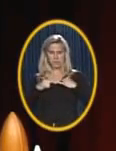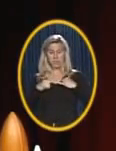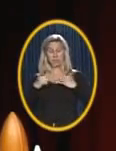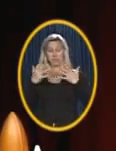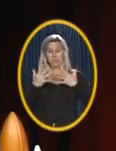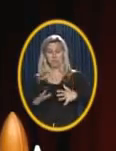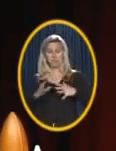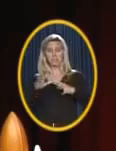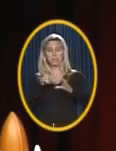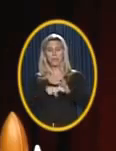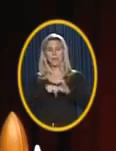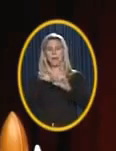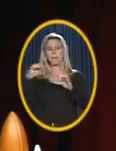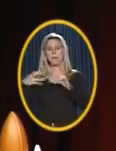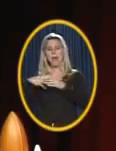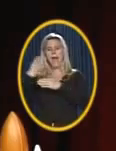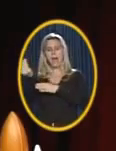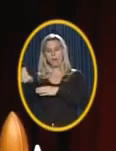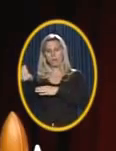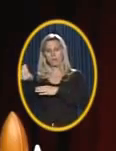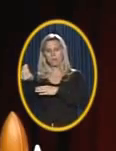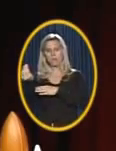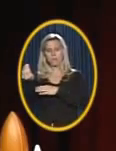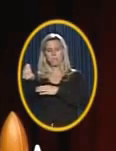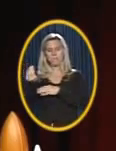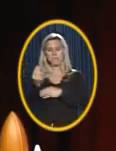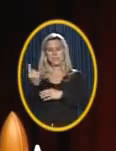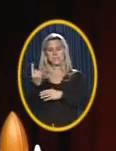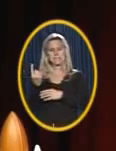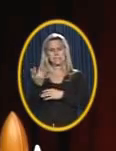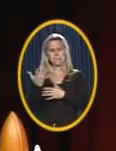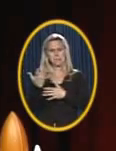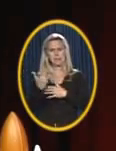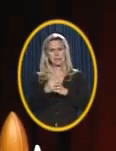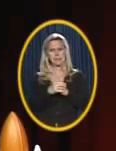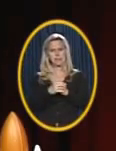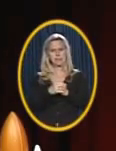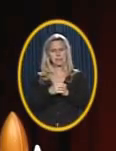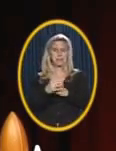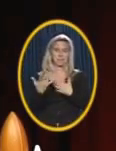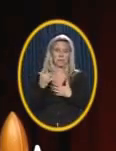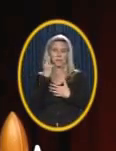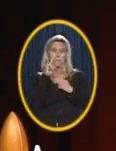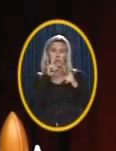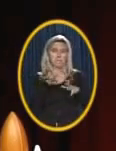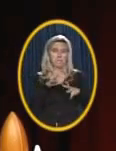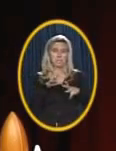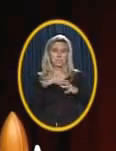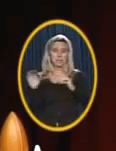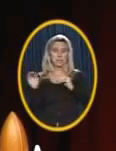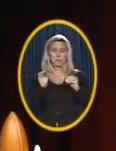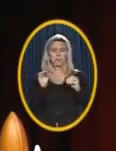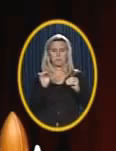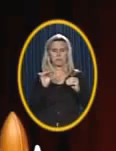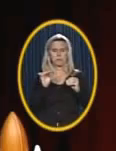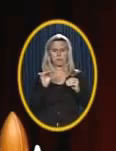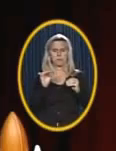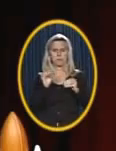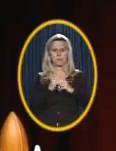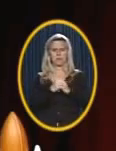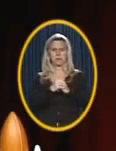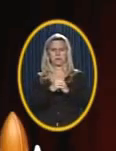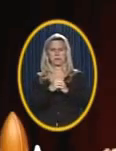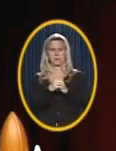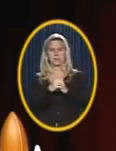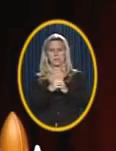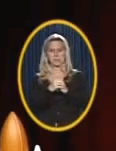out. But somebody had, not unusual for a test, had put a DEV in.